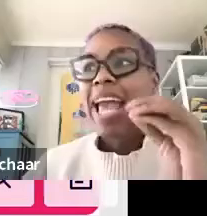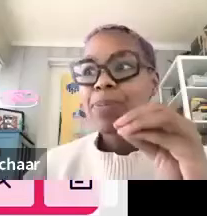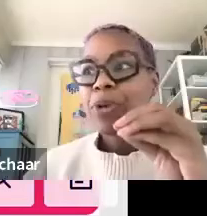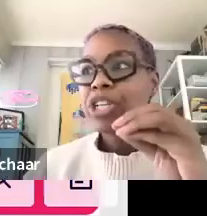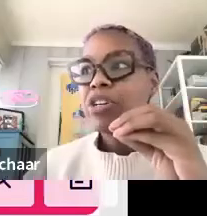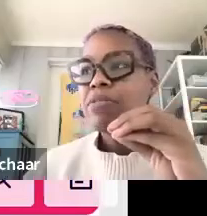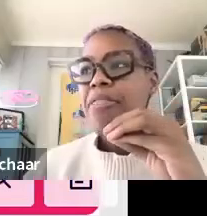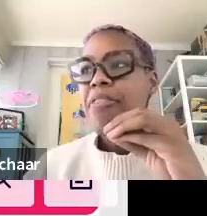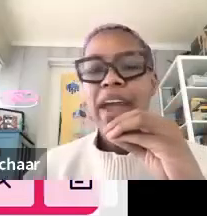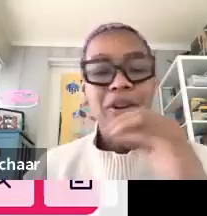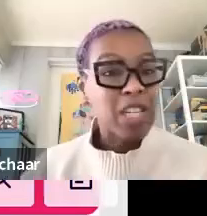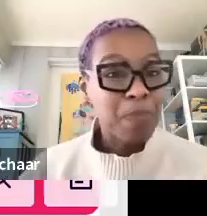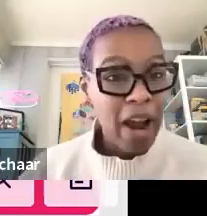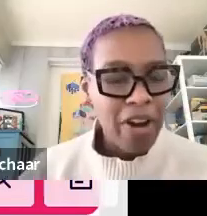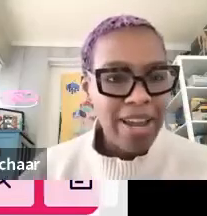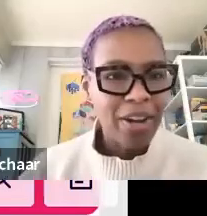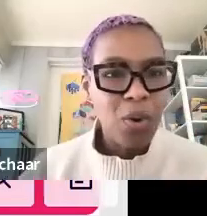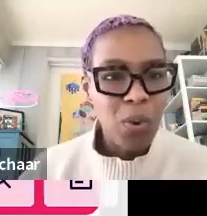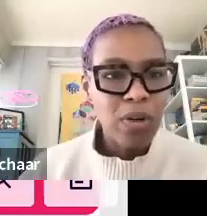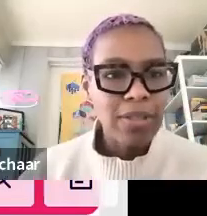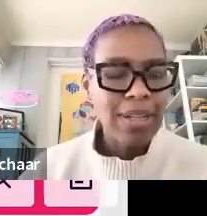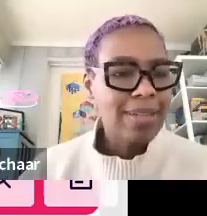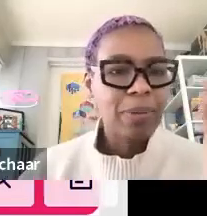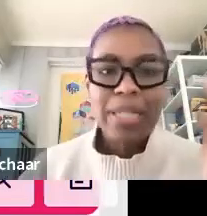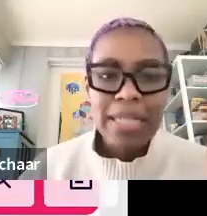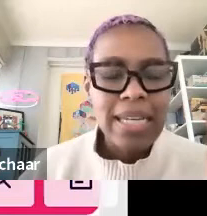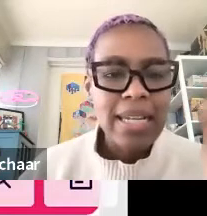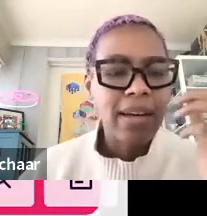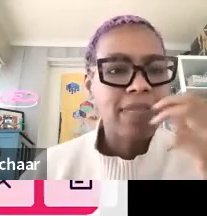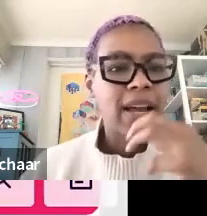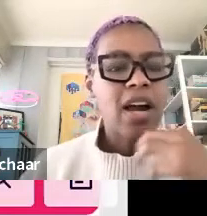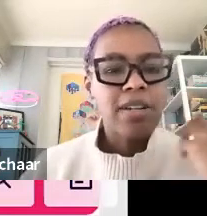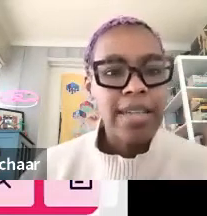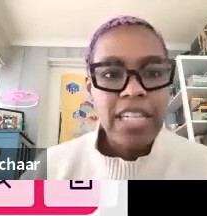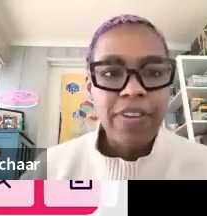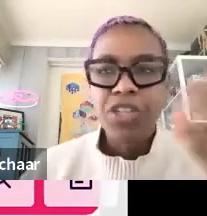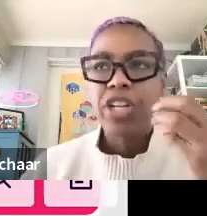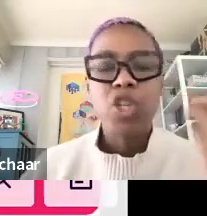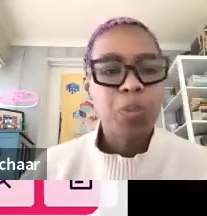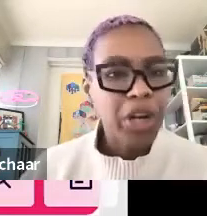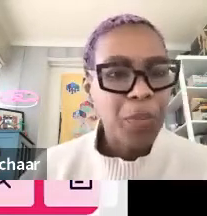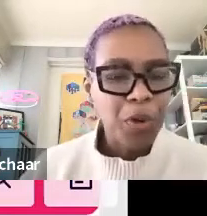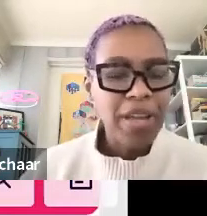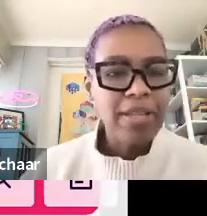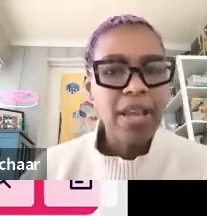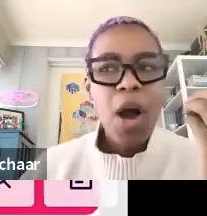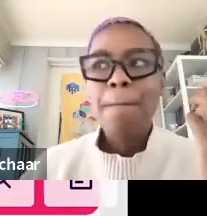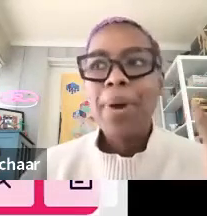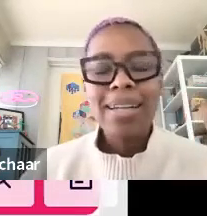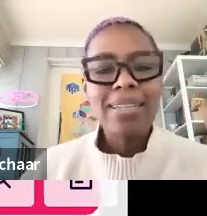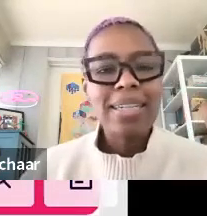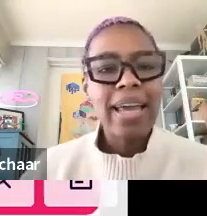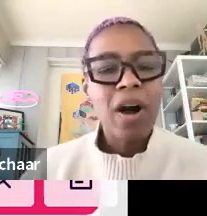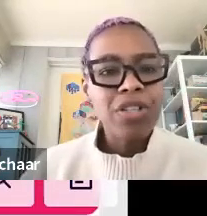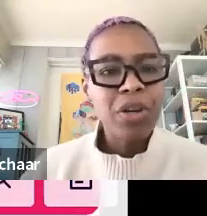really aspirational and that they are inspiring and cool, like what we see in a lot of like our science fiction and superhero movies.